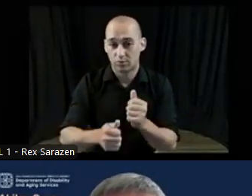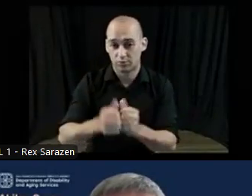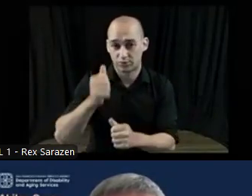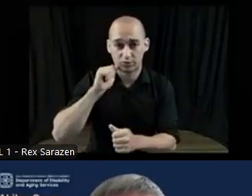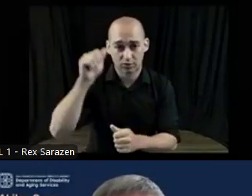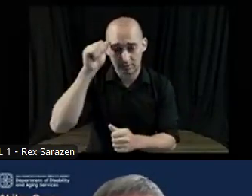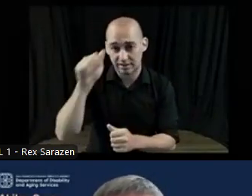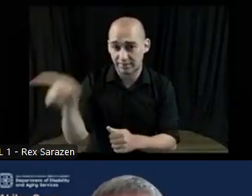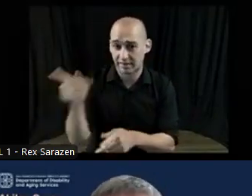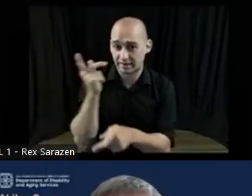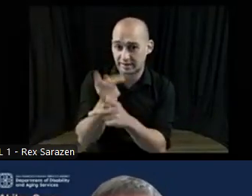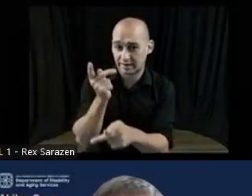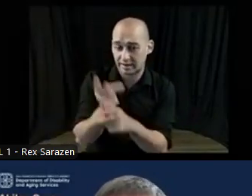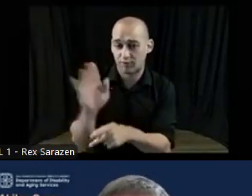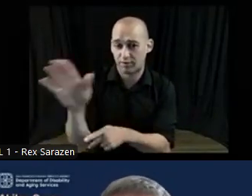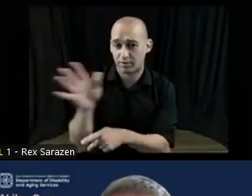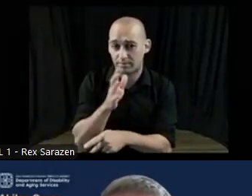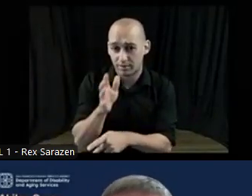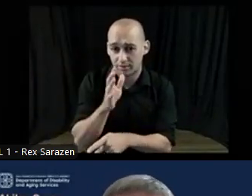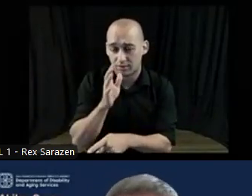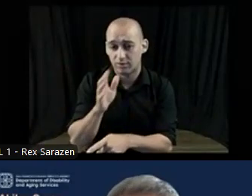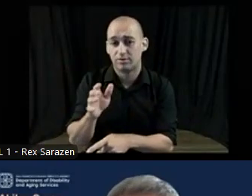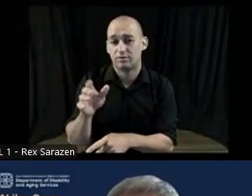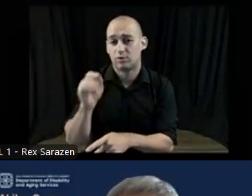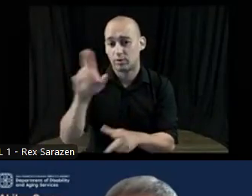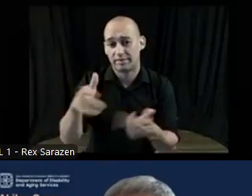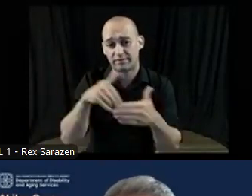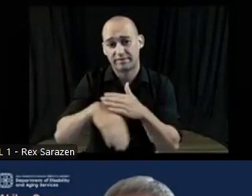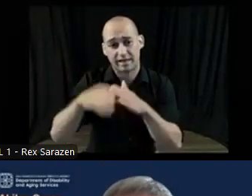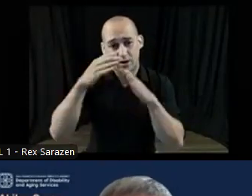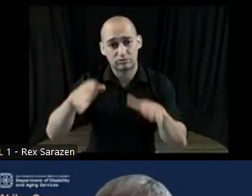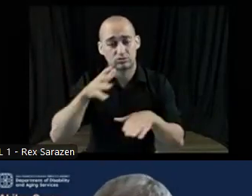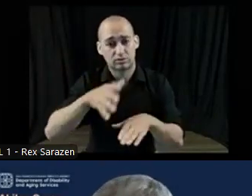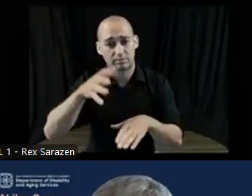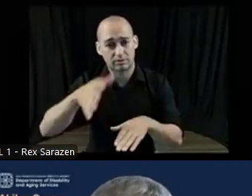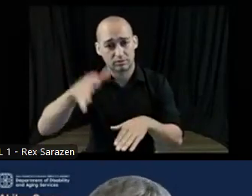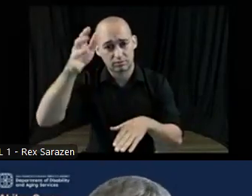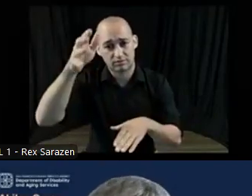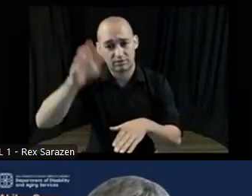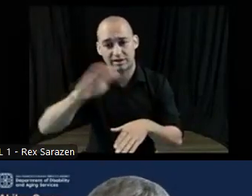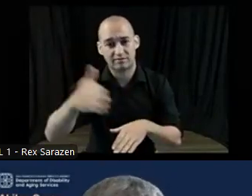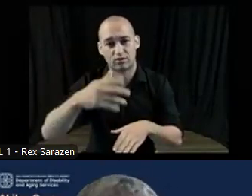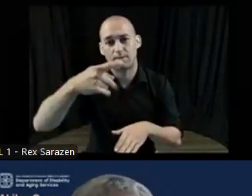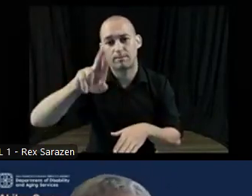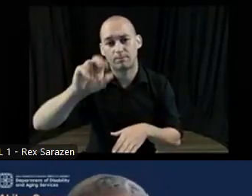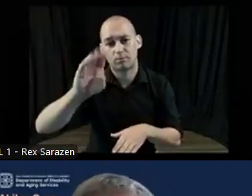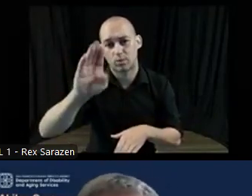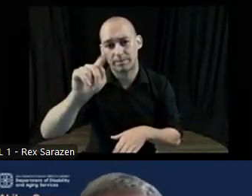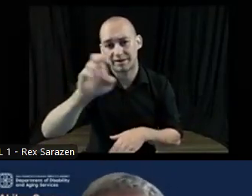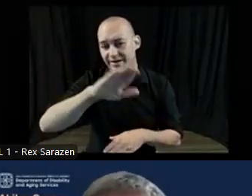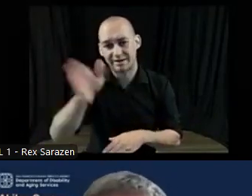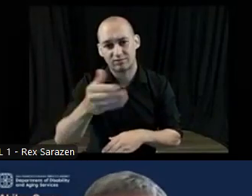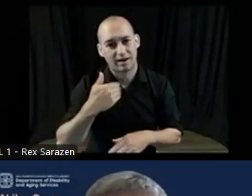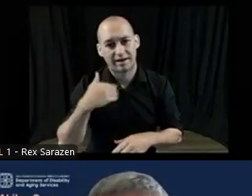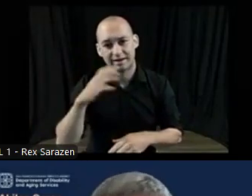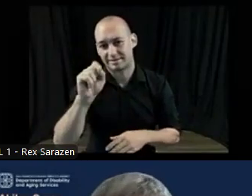caregiver for their mom, are living in a house that grandfather or grandmother never probated, never put into a estate plan. And so now you have an older adult